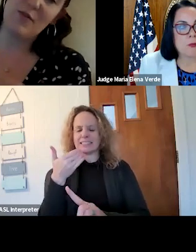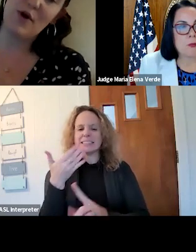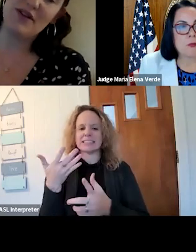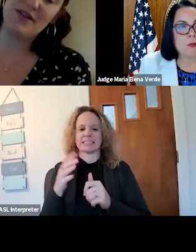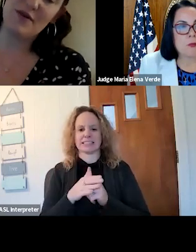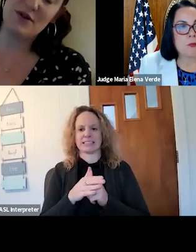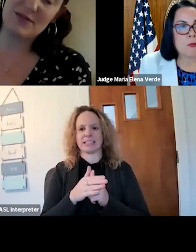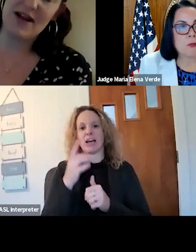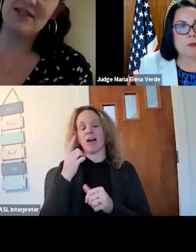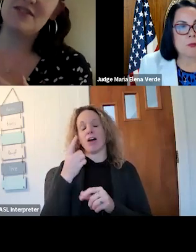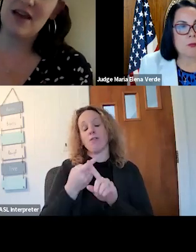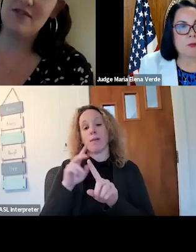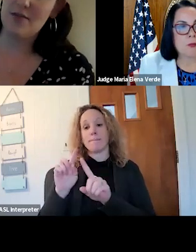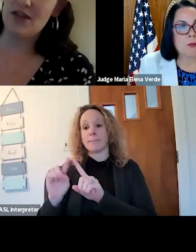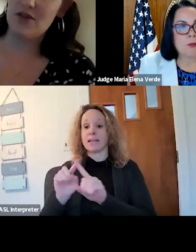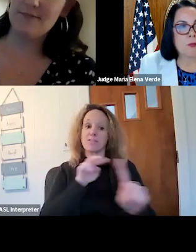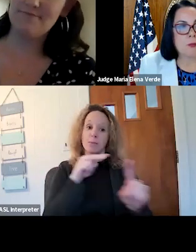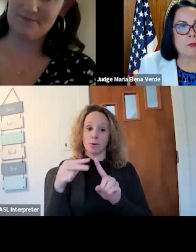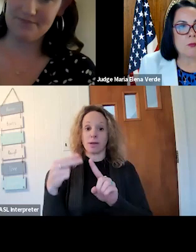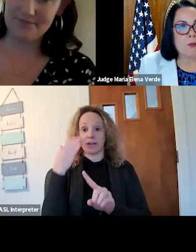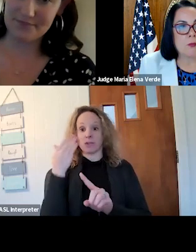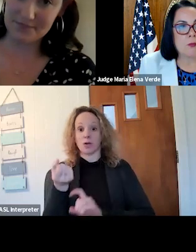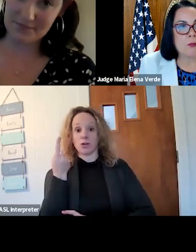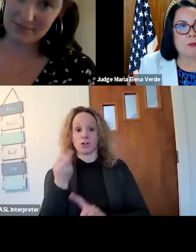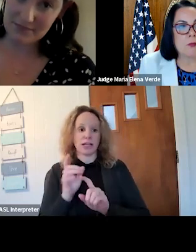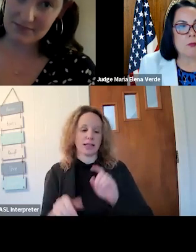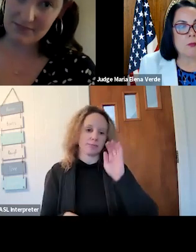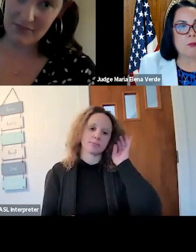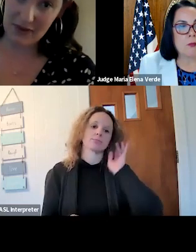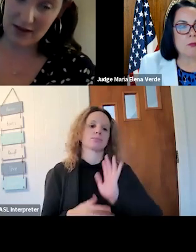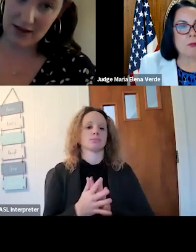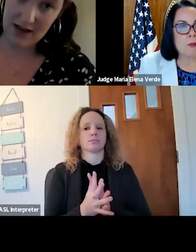hear from all the different perspectives in that family unit.